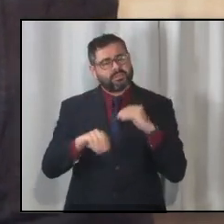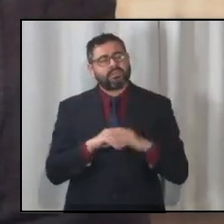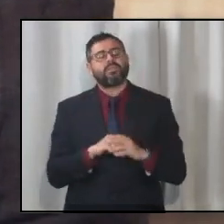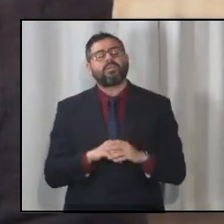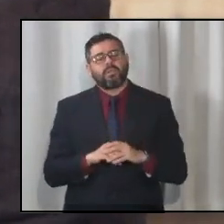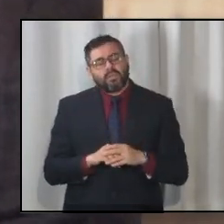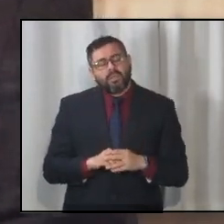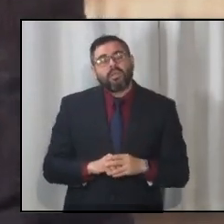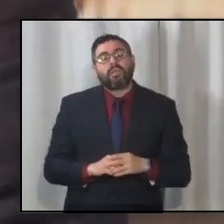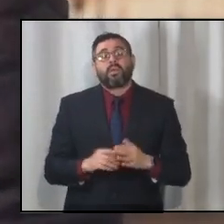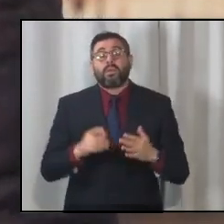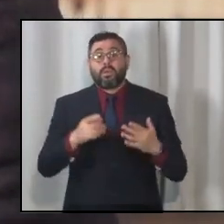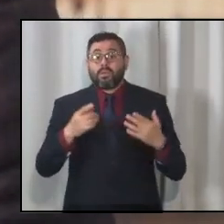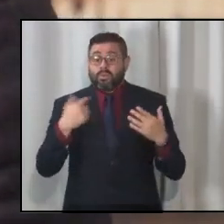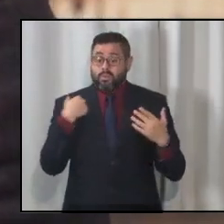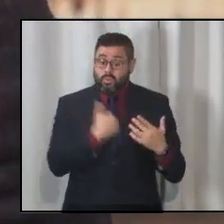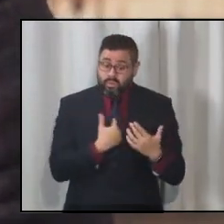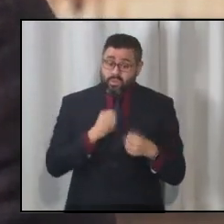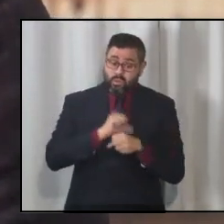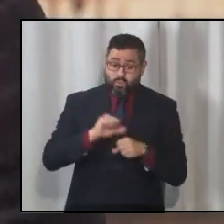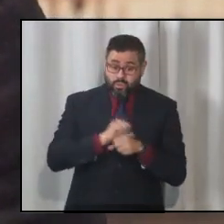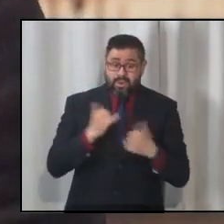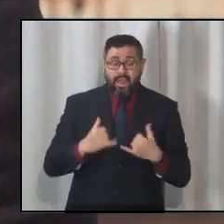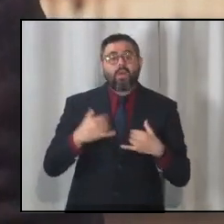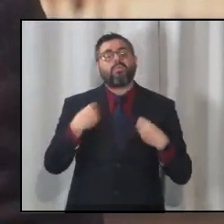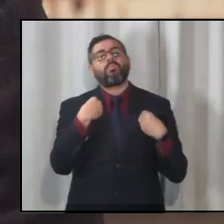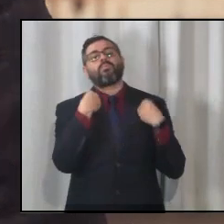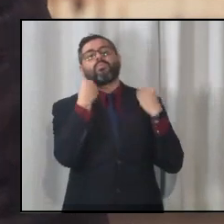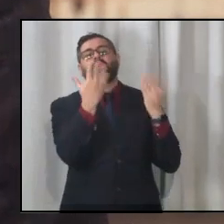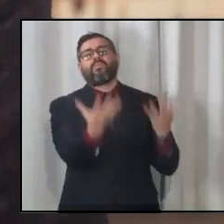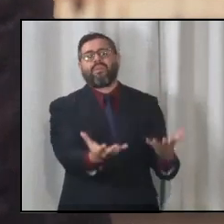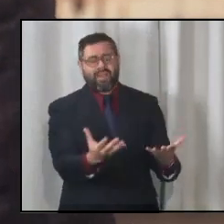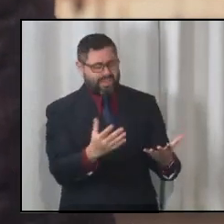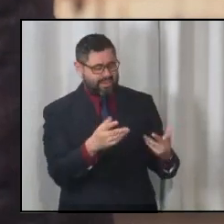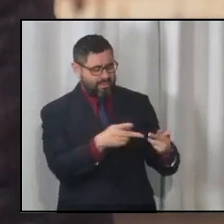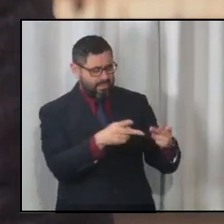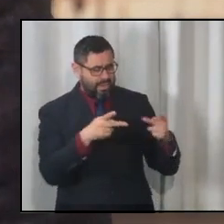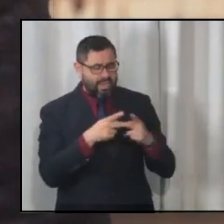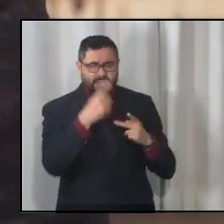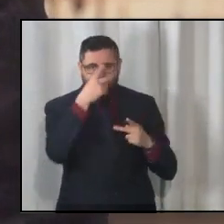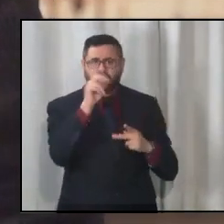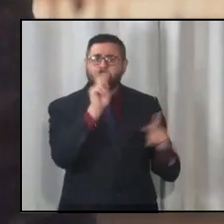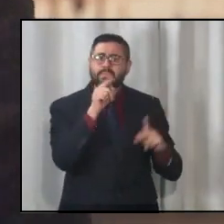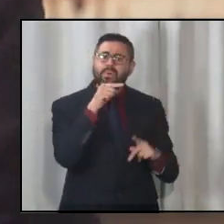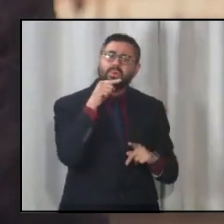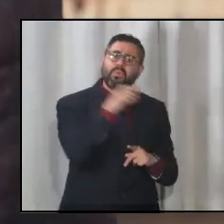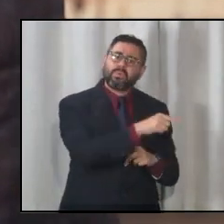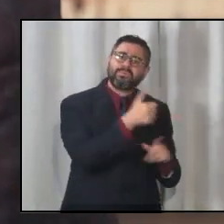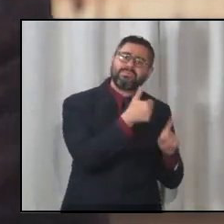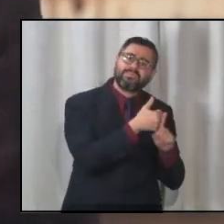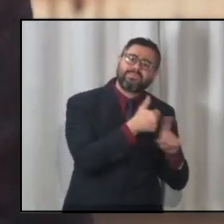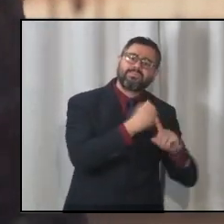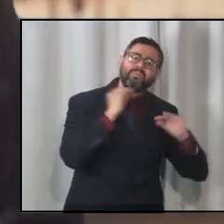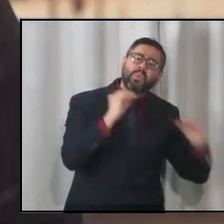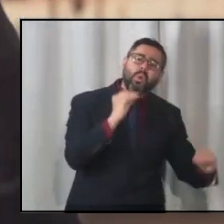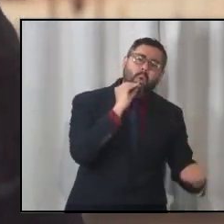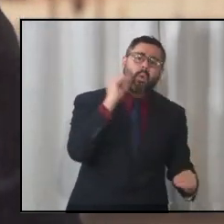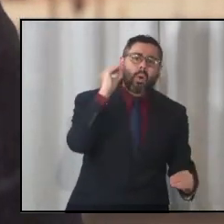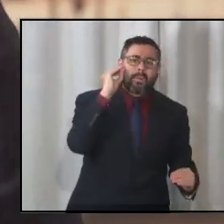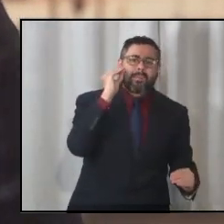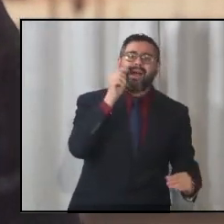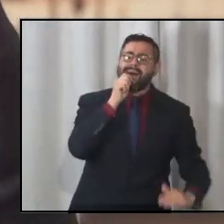it's critical that we provide space for people experiencing homelessness to shelter from the elements. This past